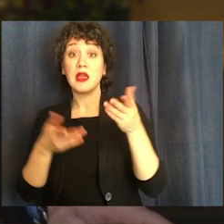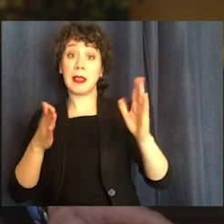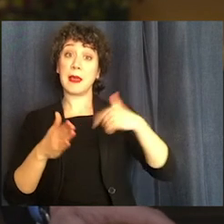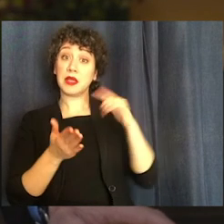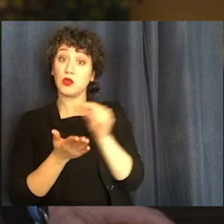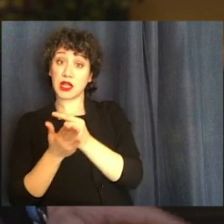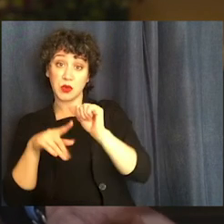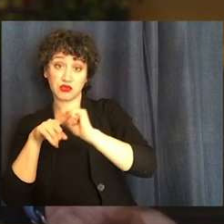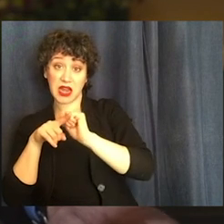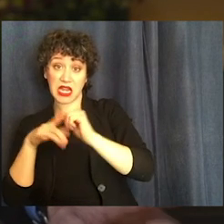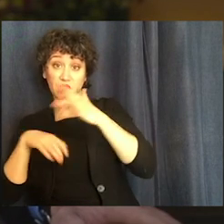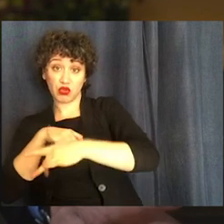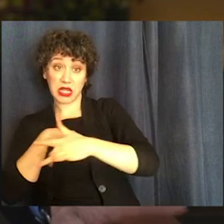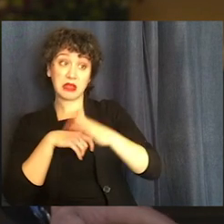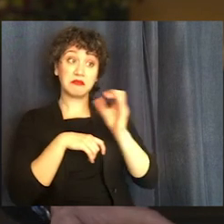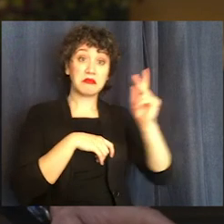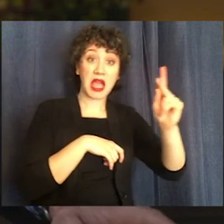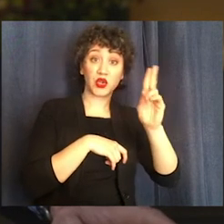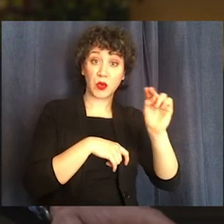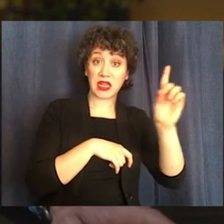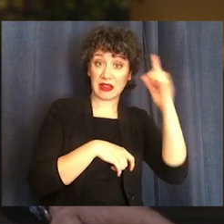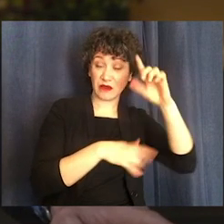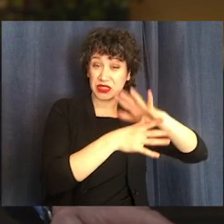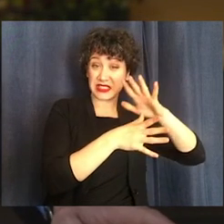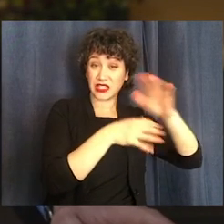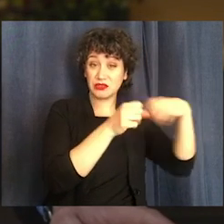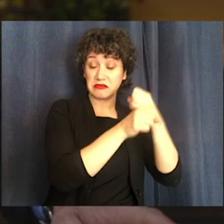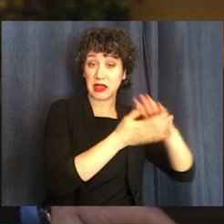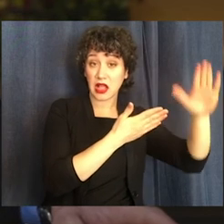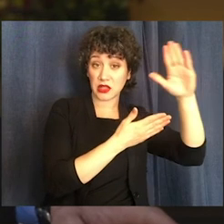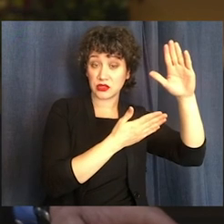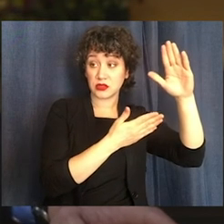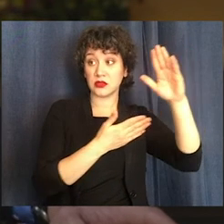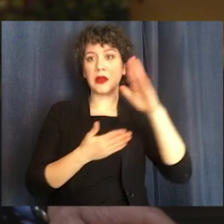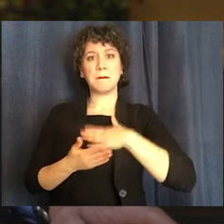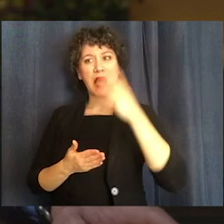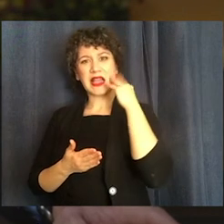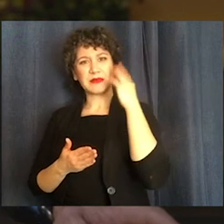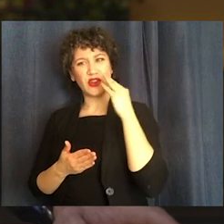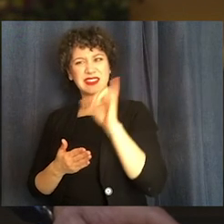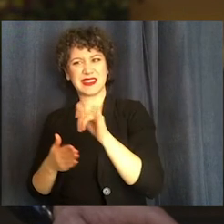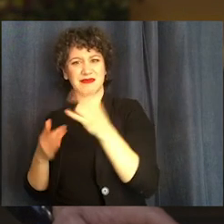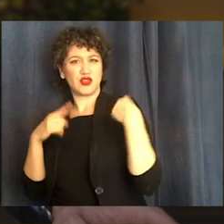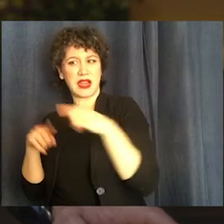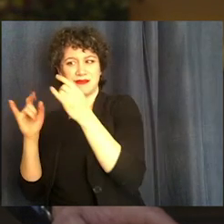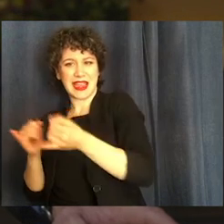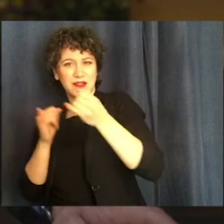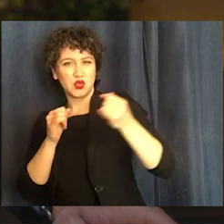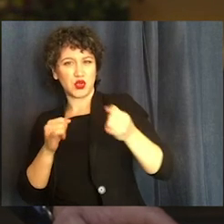is called luck, another four-letter word. Luck is what happens when preparation meets